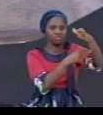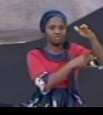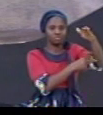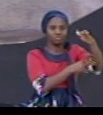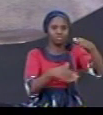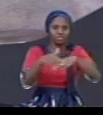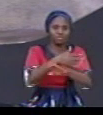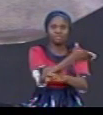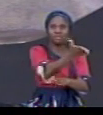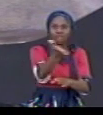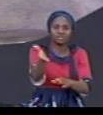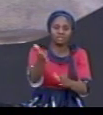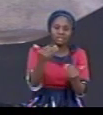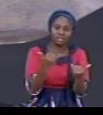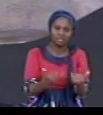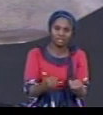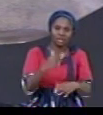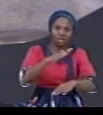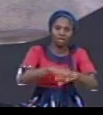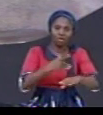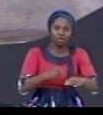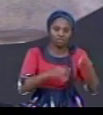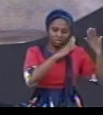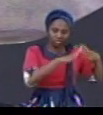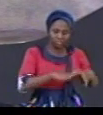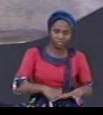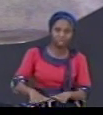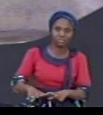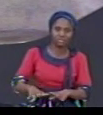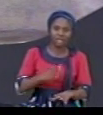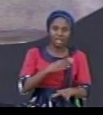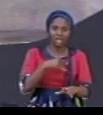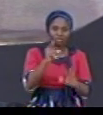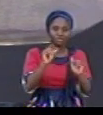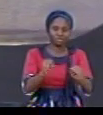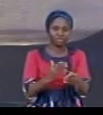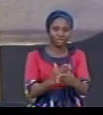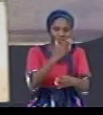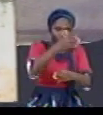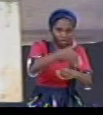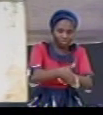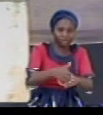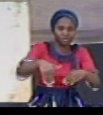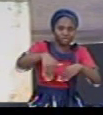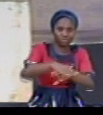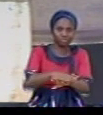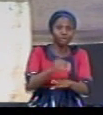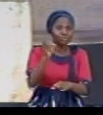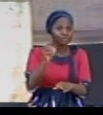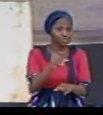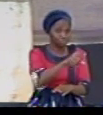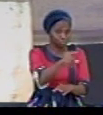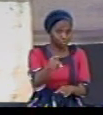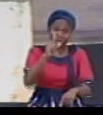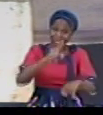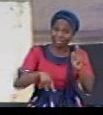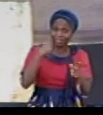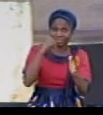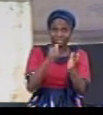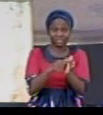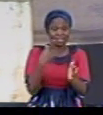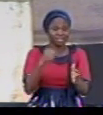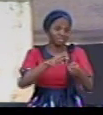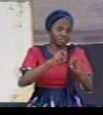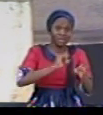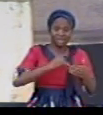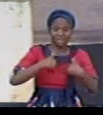drive over and you cross over. So you cannot say the affliction I have now is that there is a sea